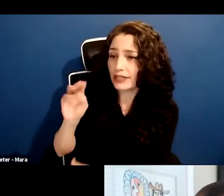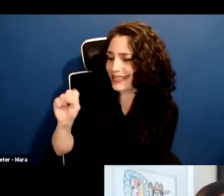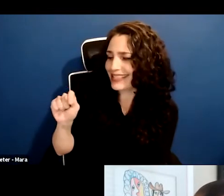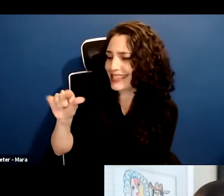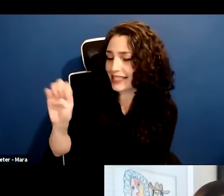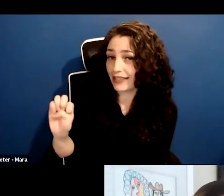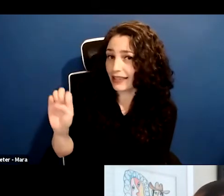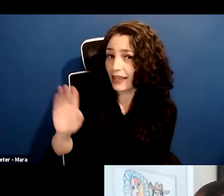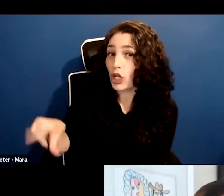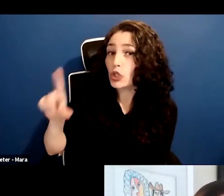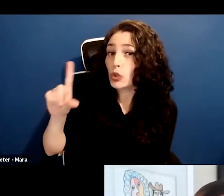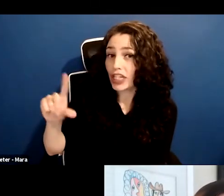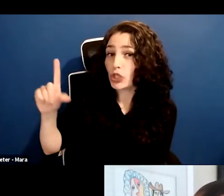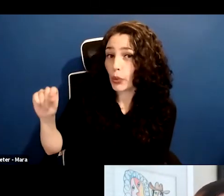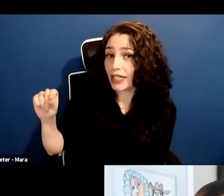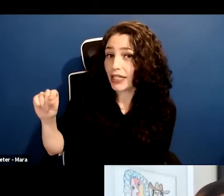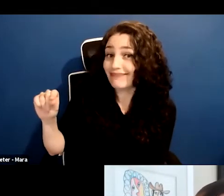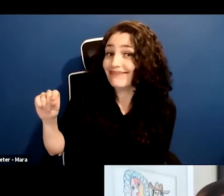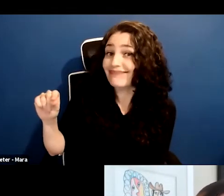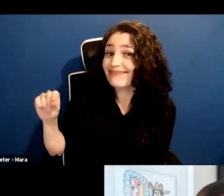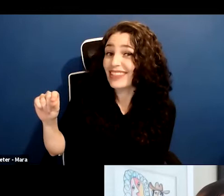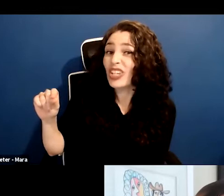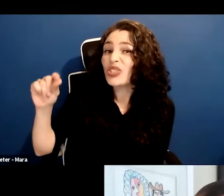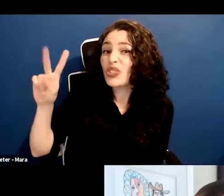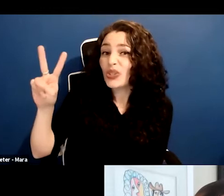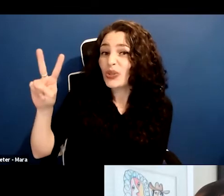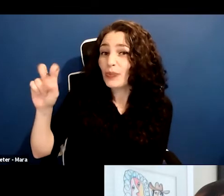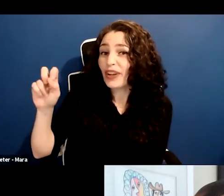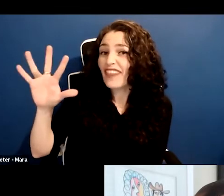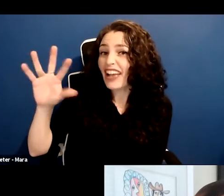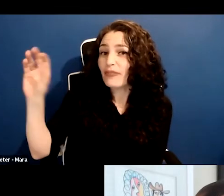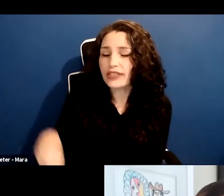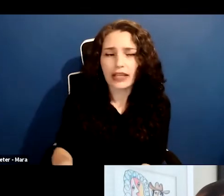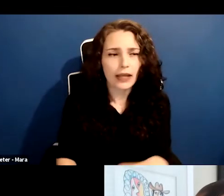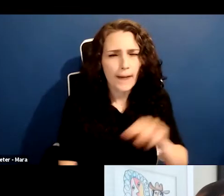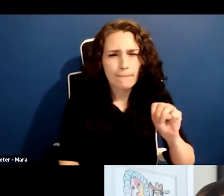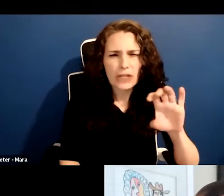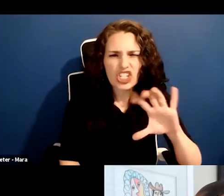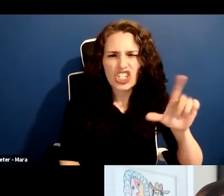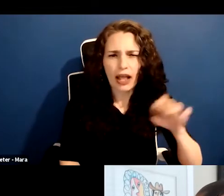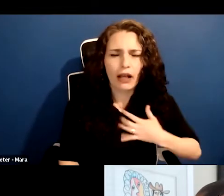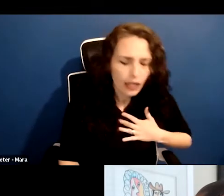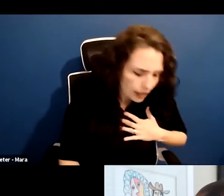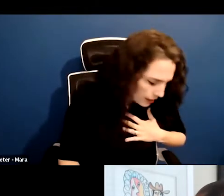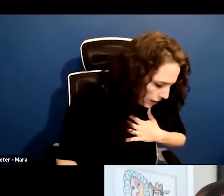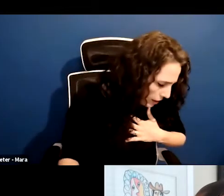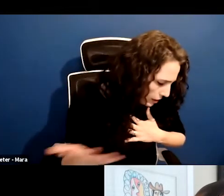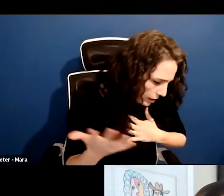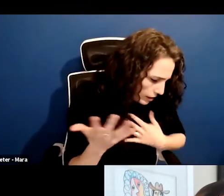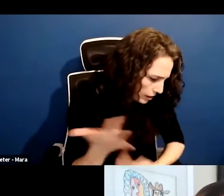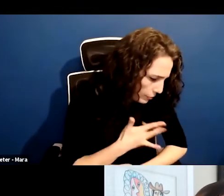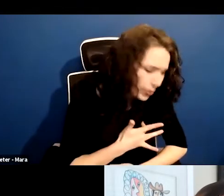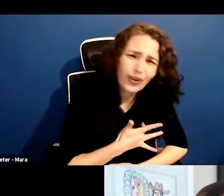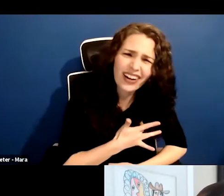2.5% visibility on screen. Oh, that just that really hits me. And I can